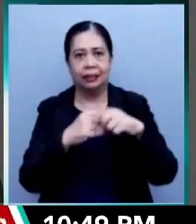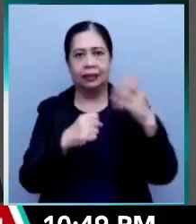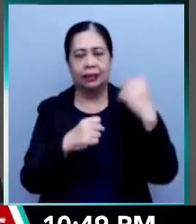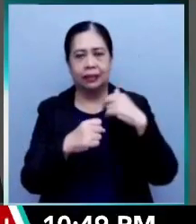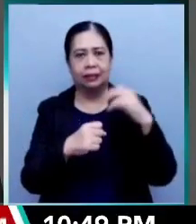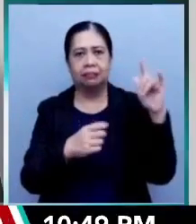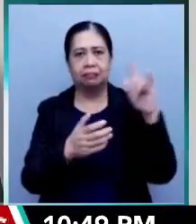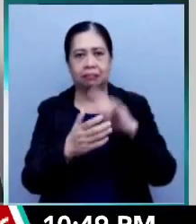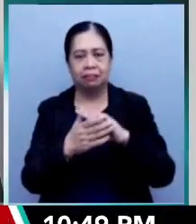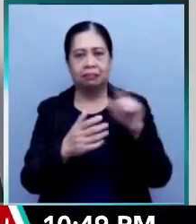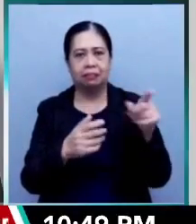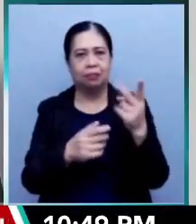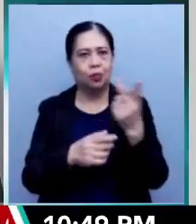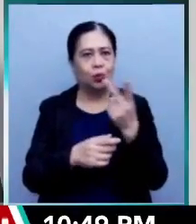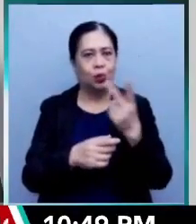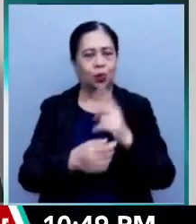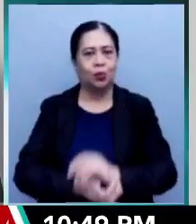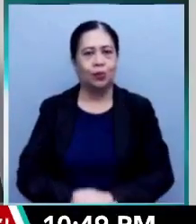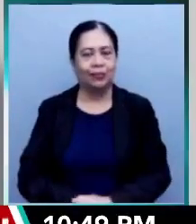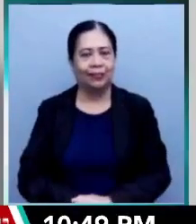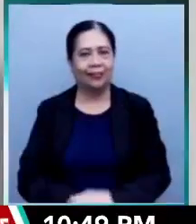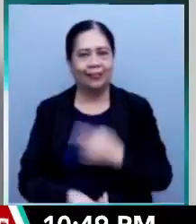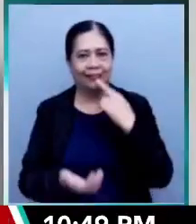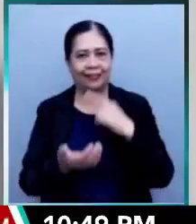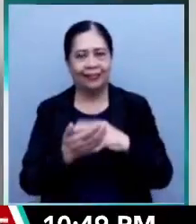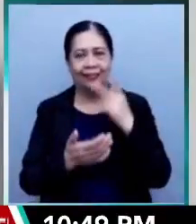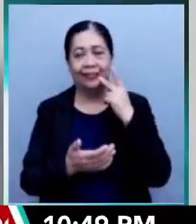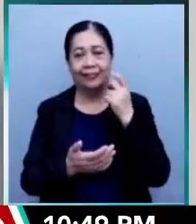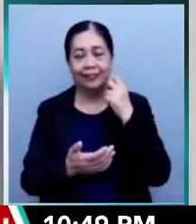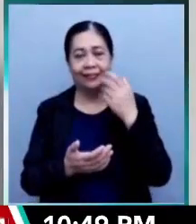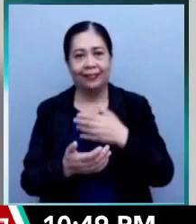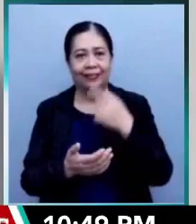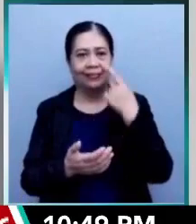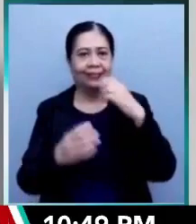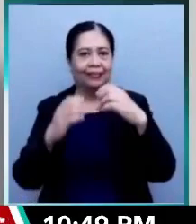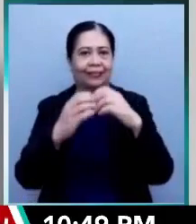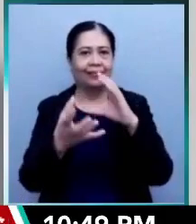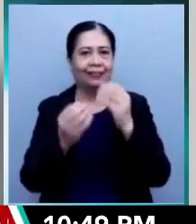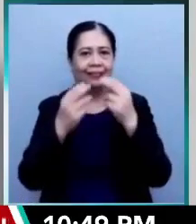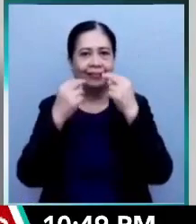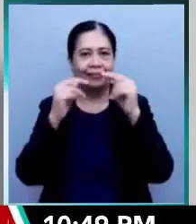rock duo. Katati Bayan nagbabalita para sa GMA Integrated News.